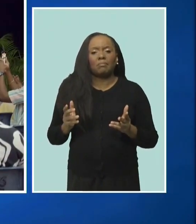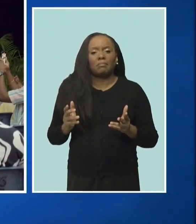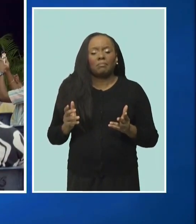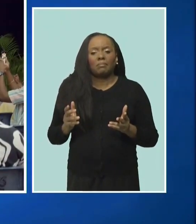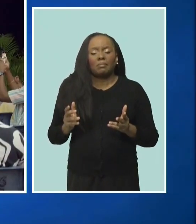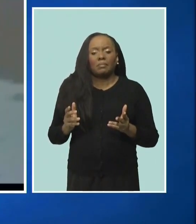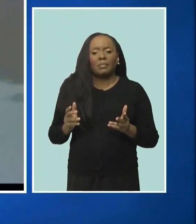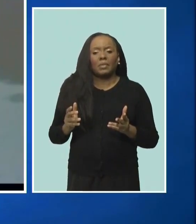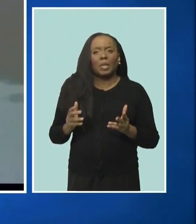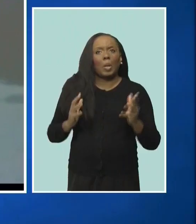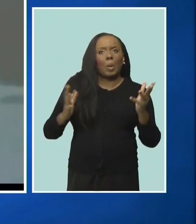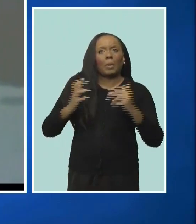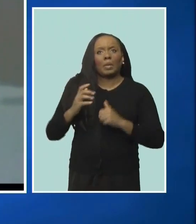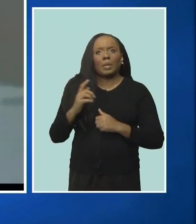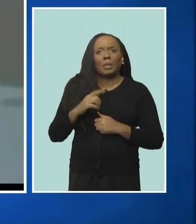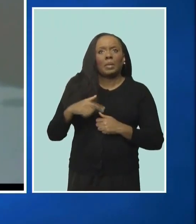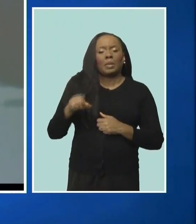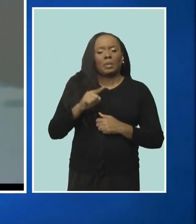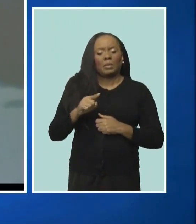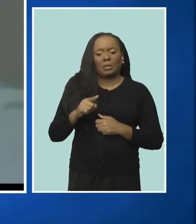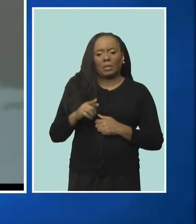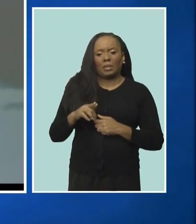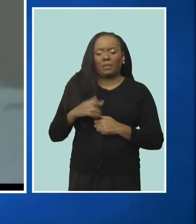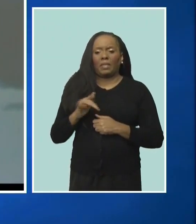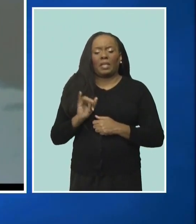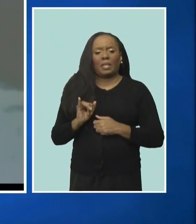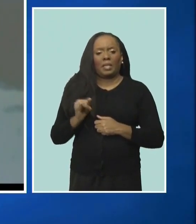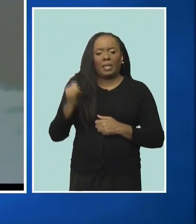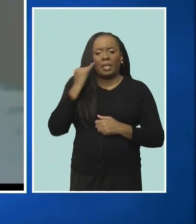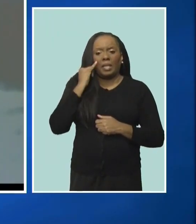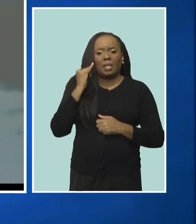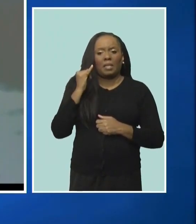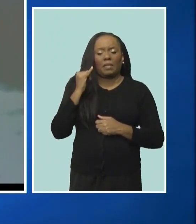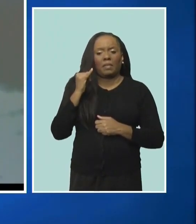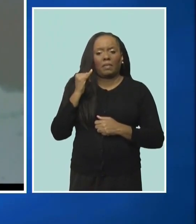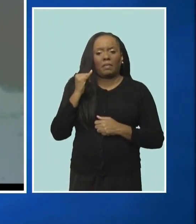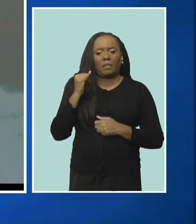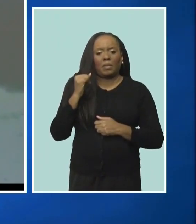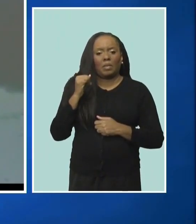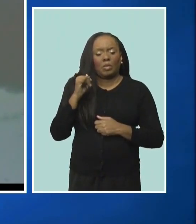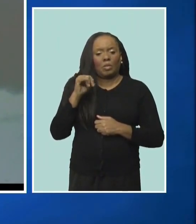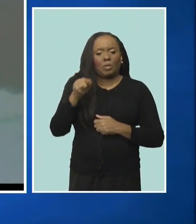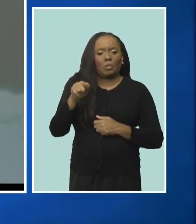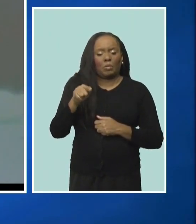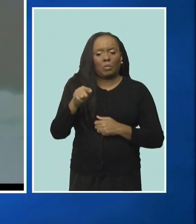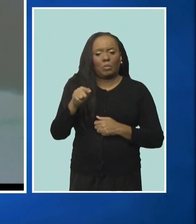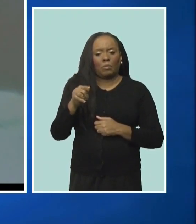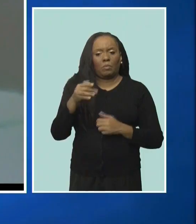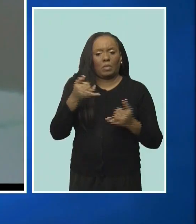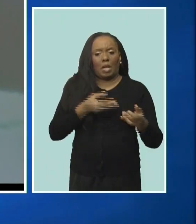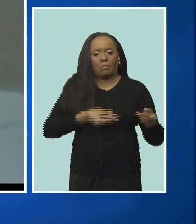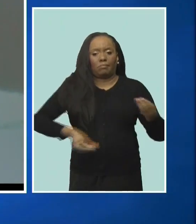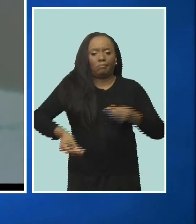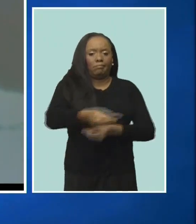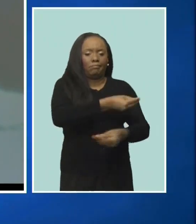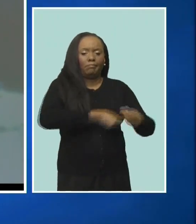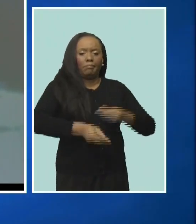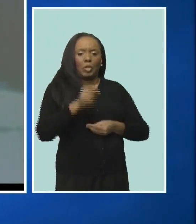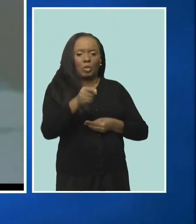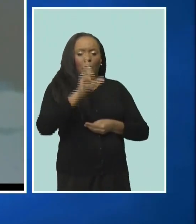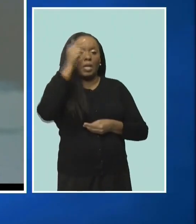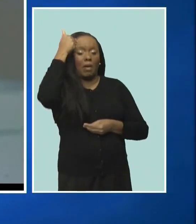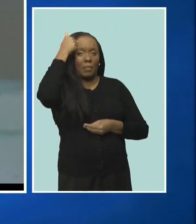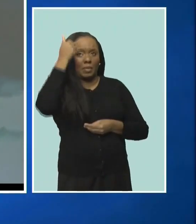were the ones going into government and trying to make Barbados a better place. How do you let